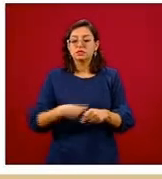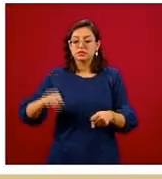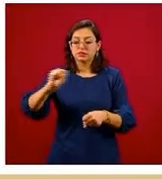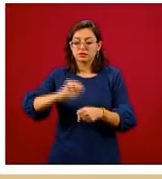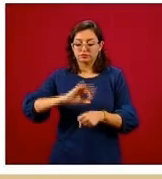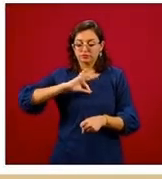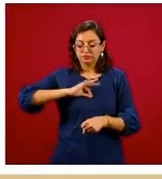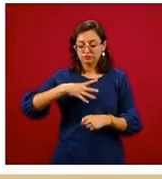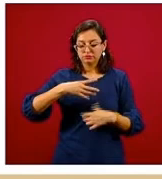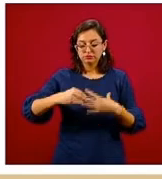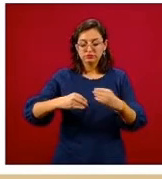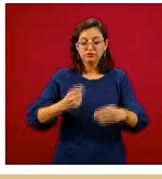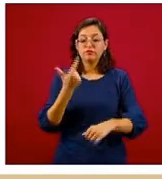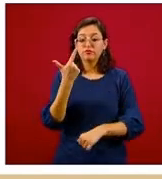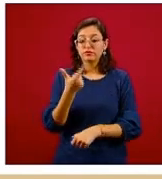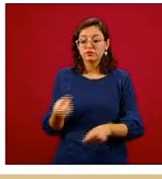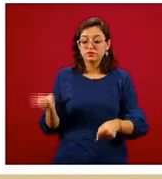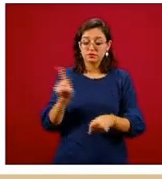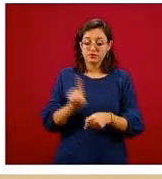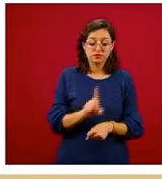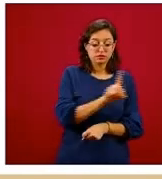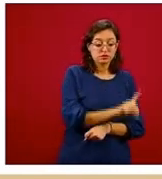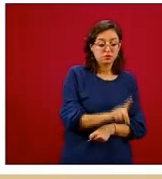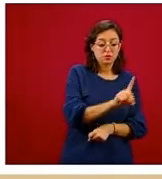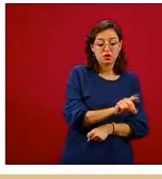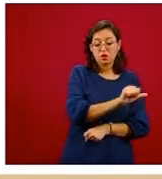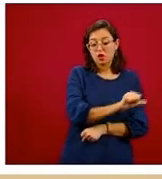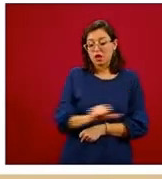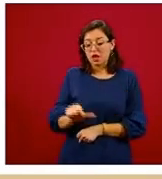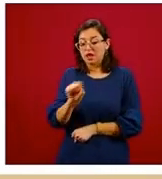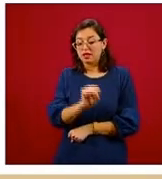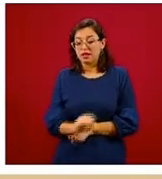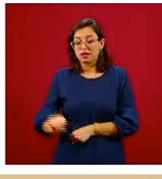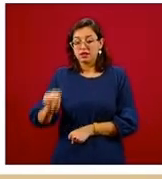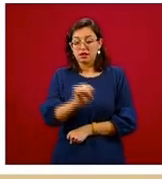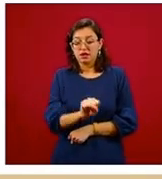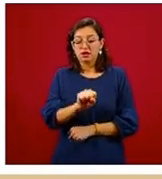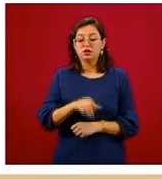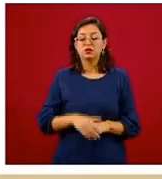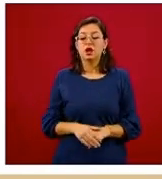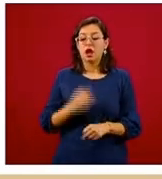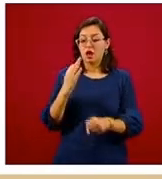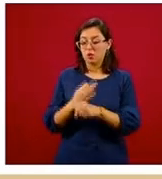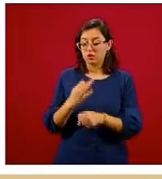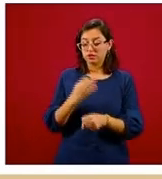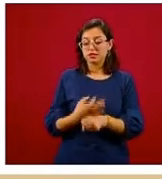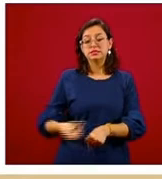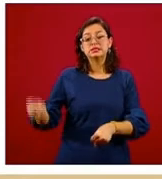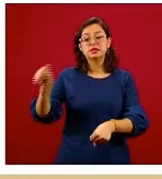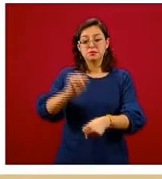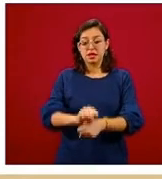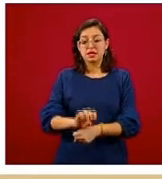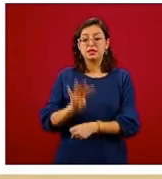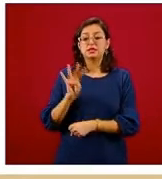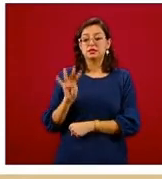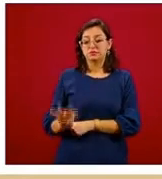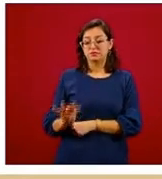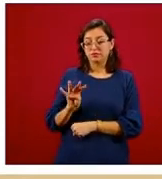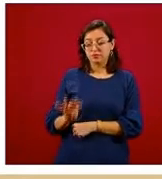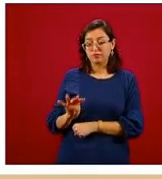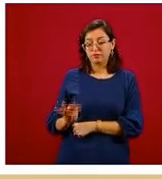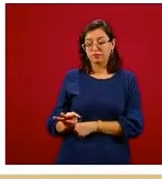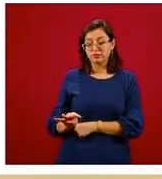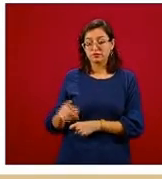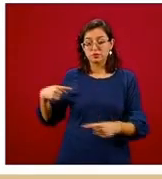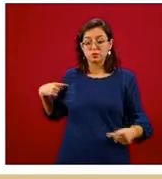the weeks, epidemiological weeks, 7 days from Sunday to Saturday. We